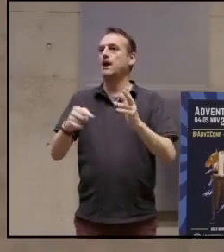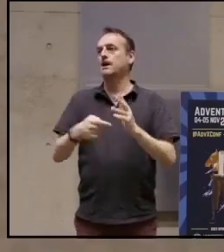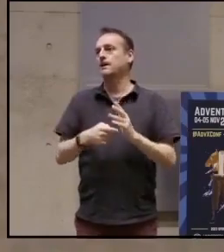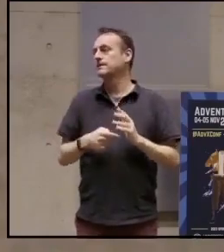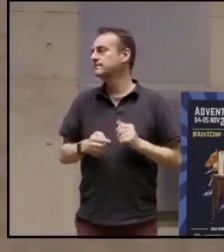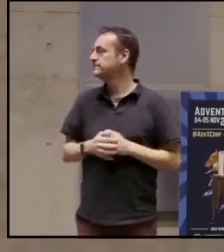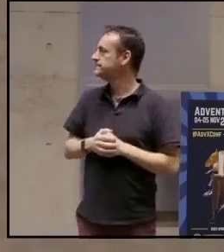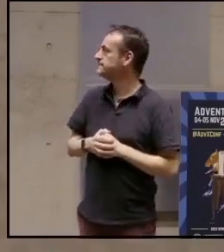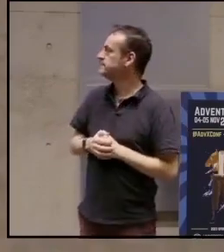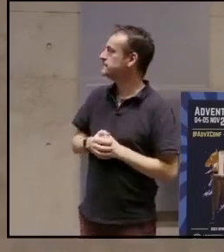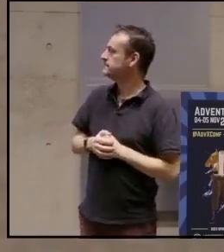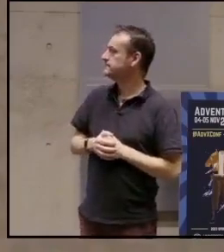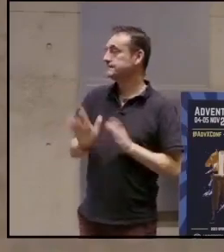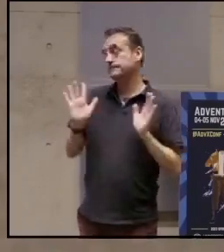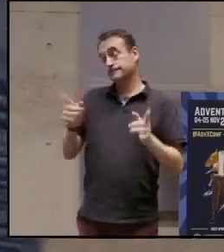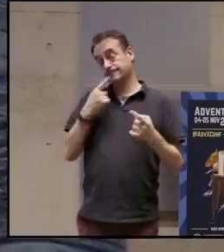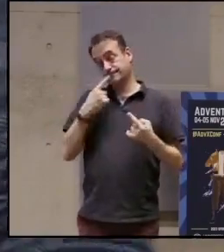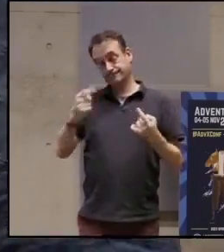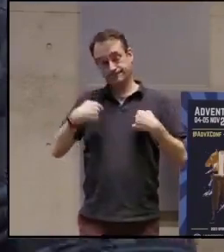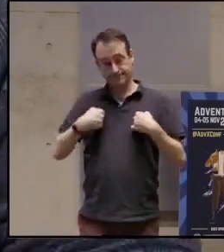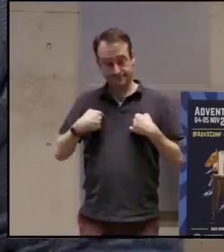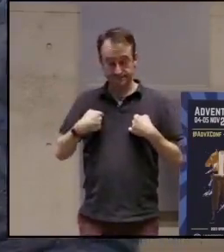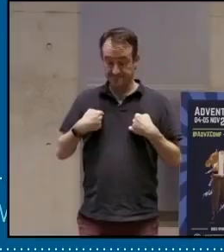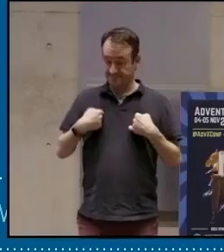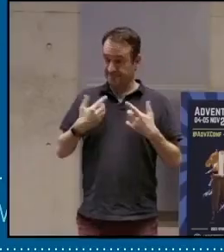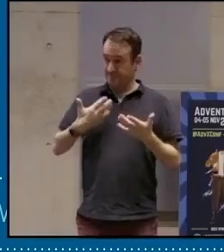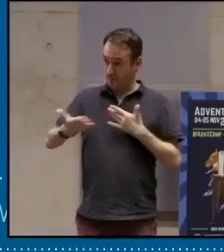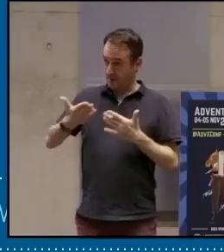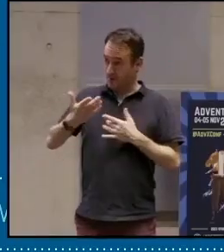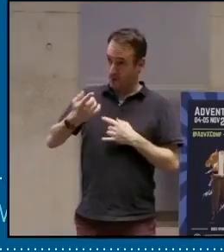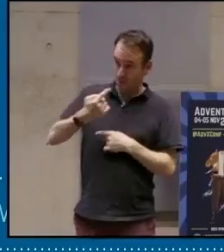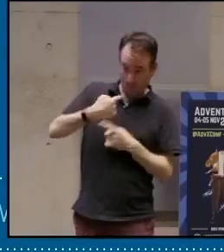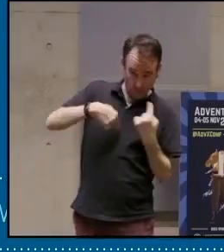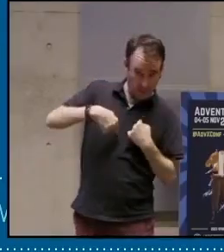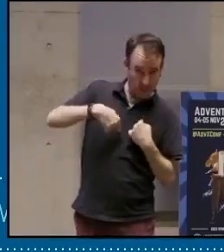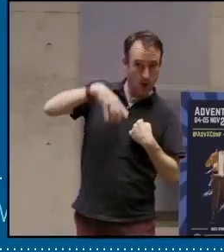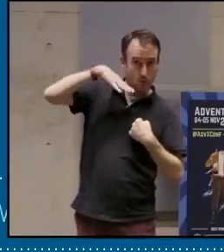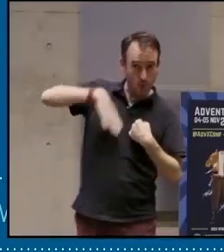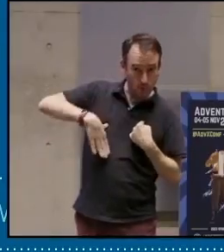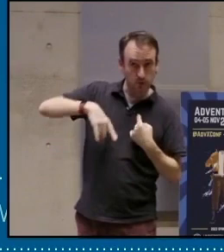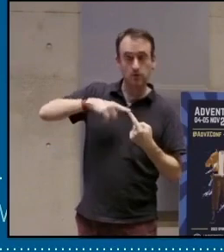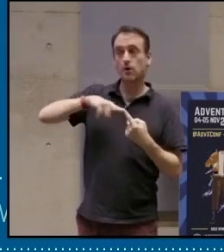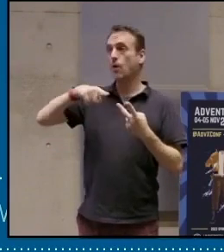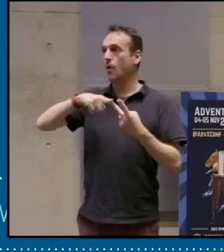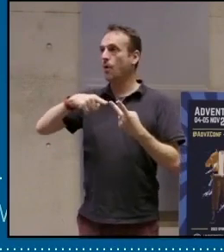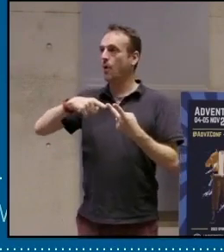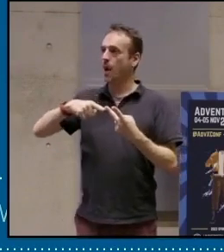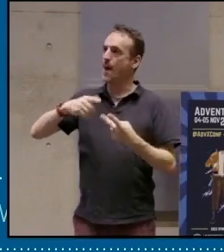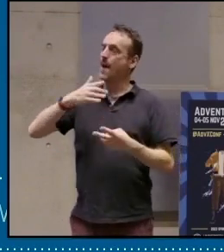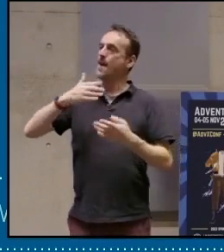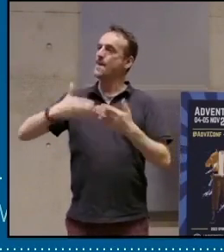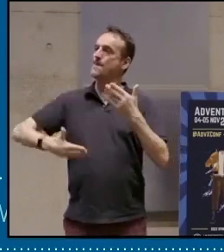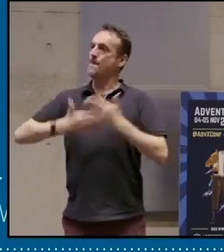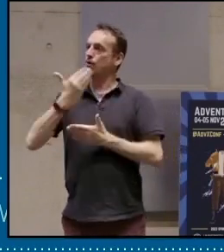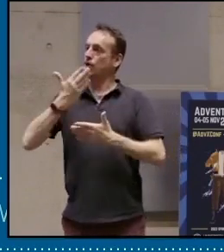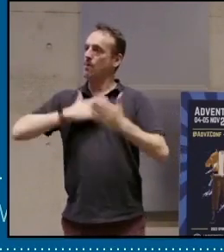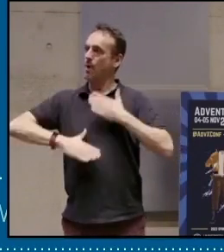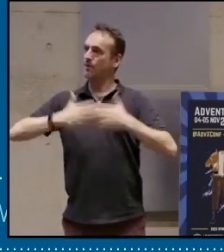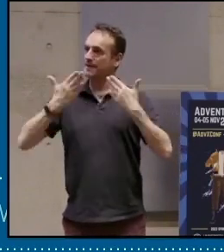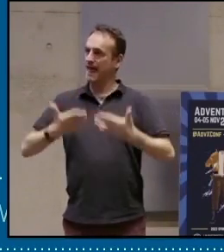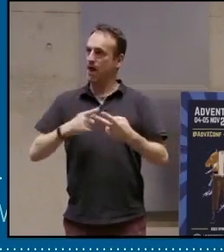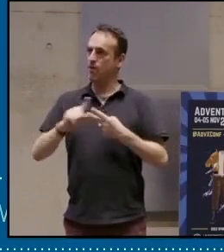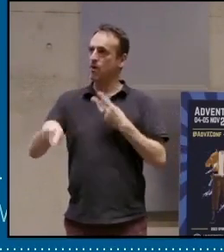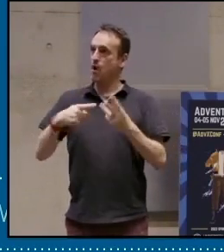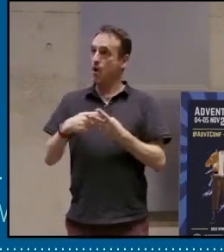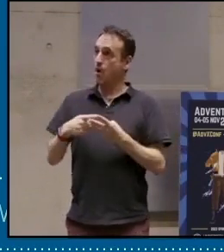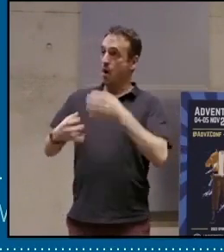What I would say is that no matter what we've worn, no matter what our morals of the moment were, no matter what our